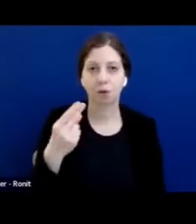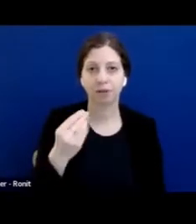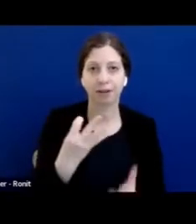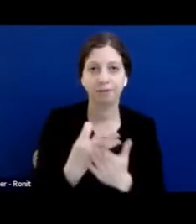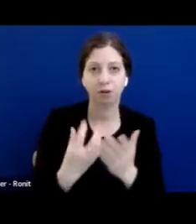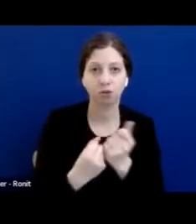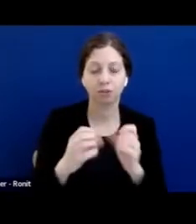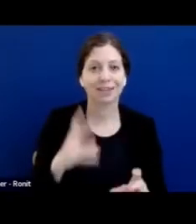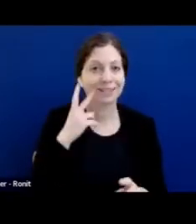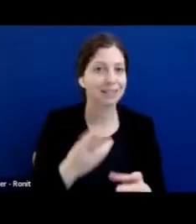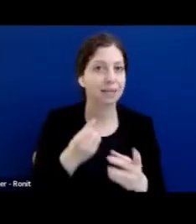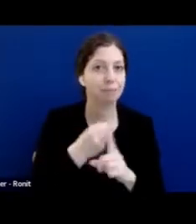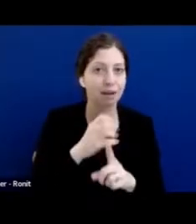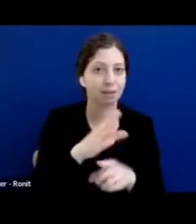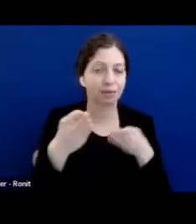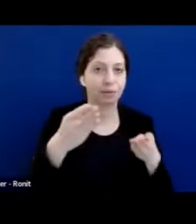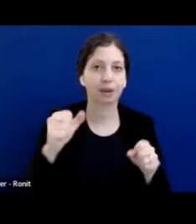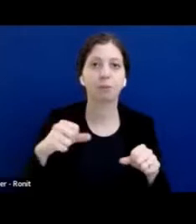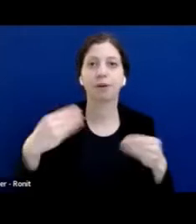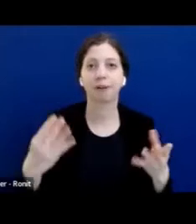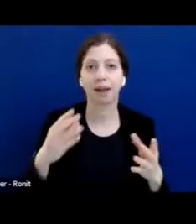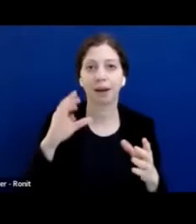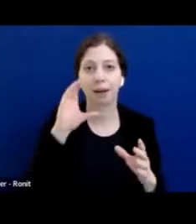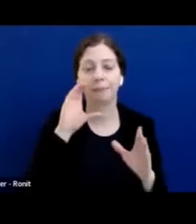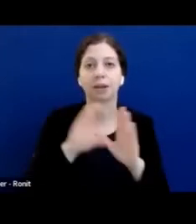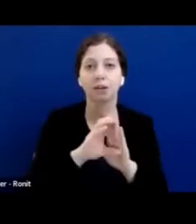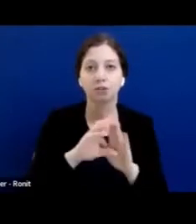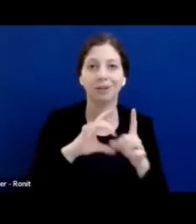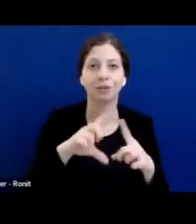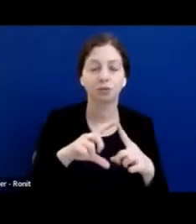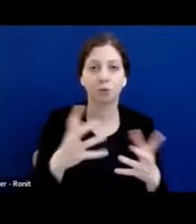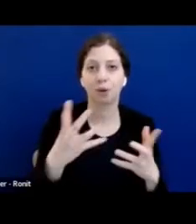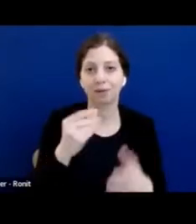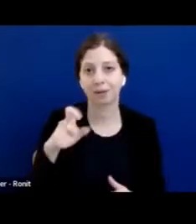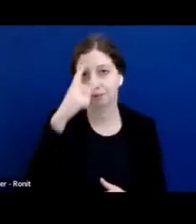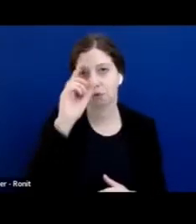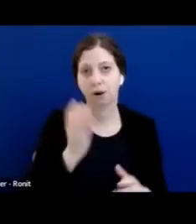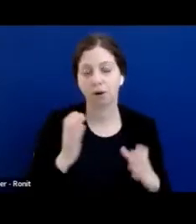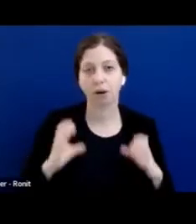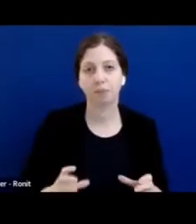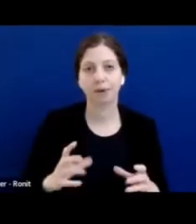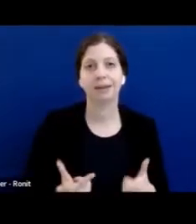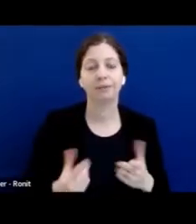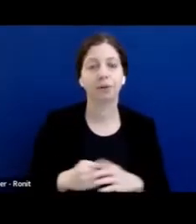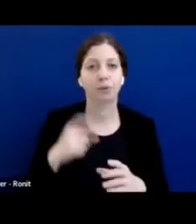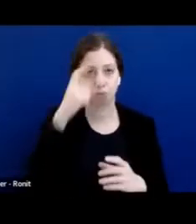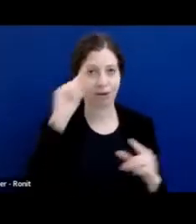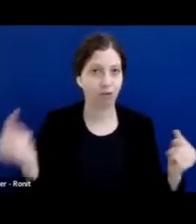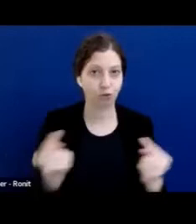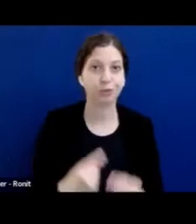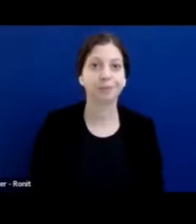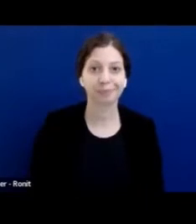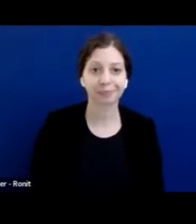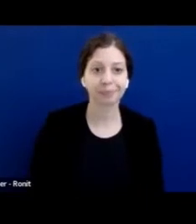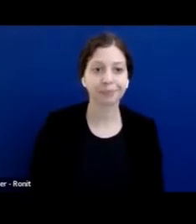their services, and can provide a picture that relates to the wants and needs of our customers living with brain injury.